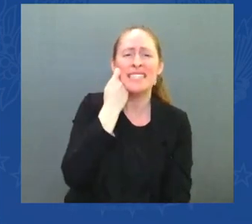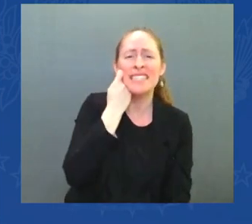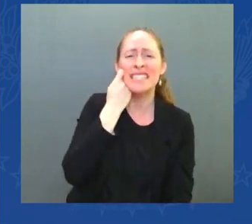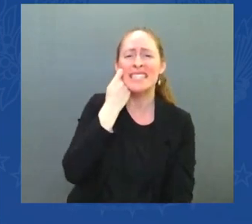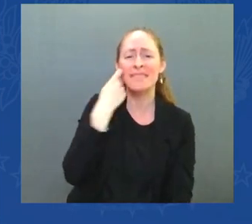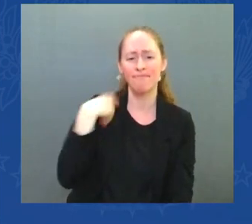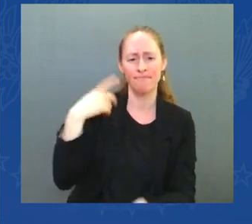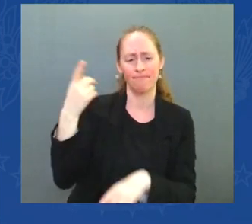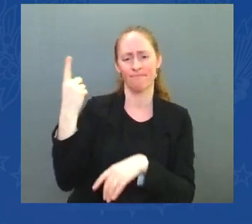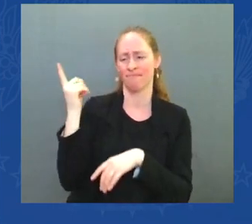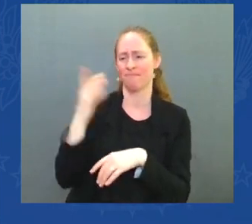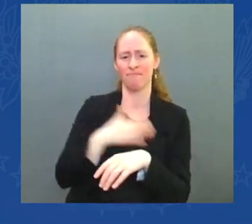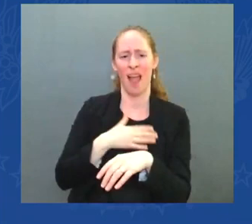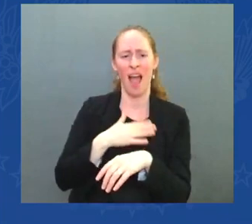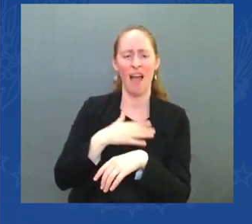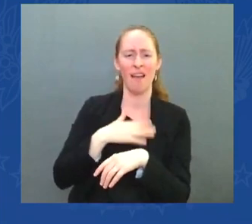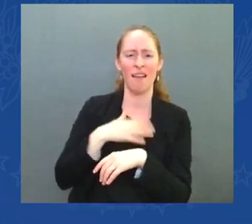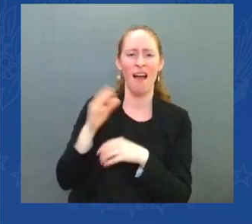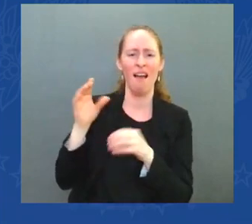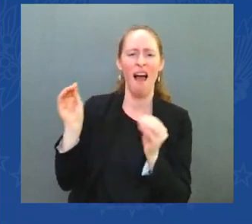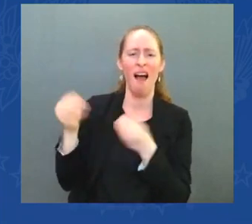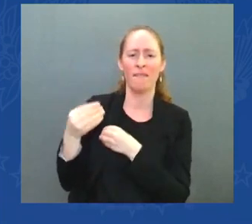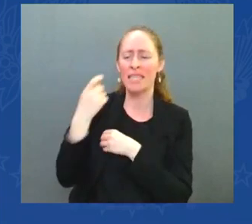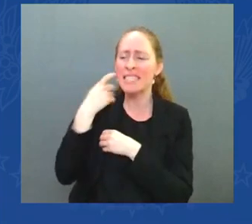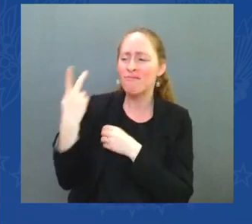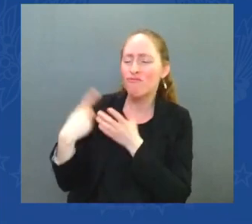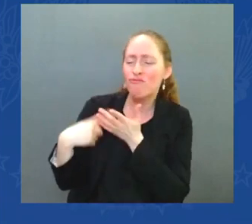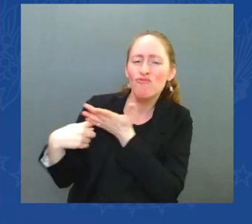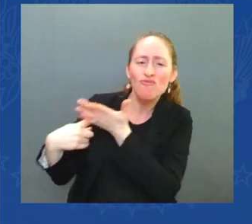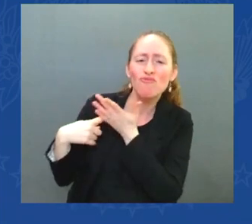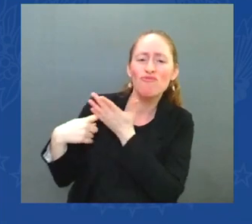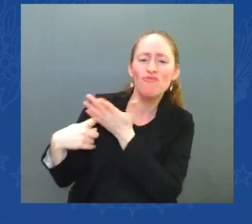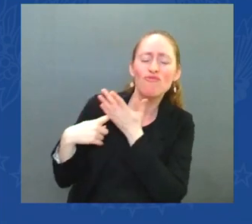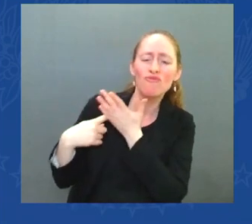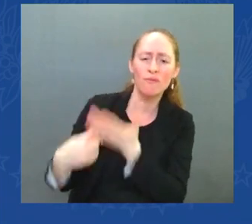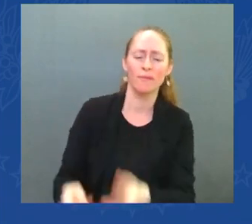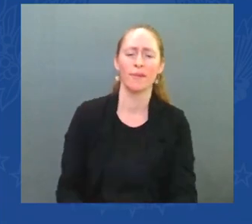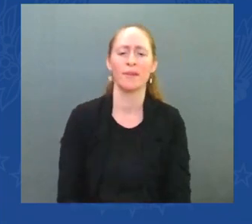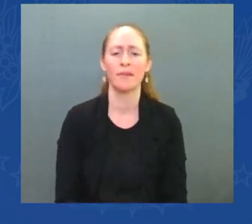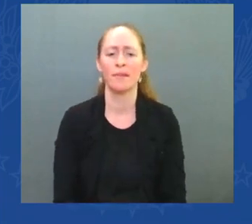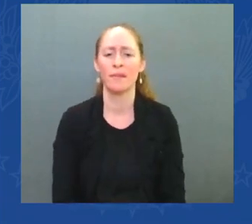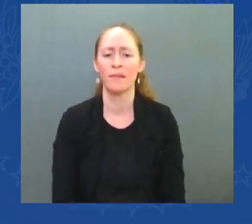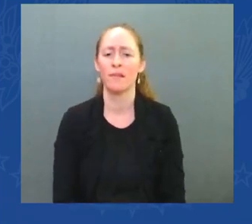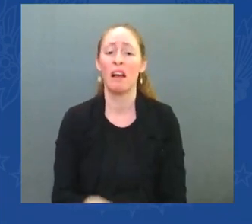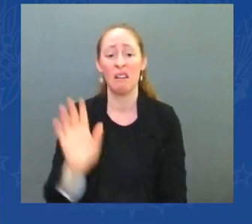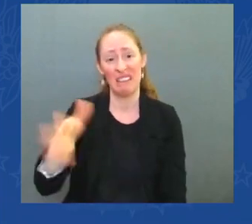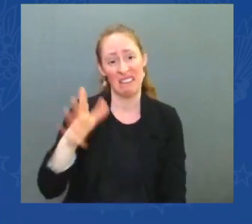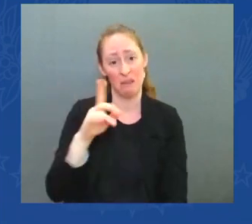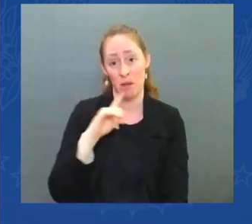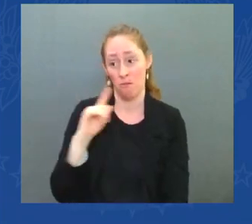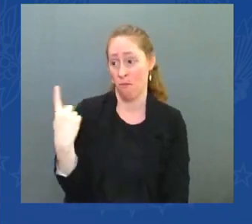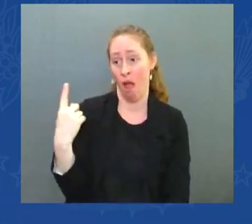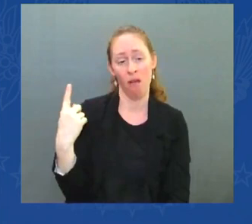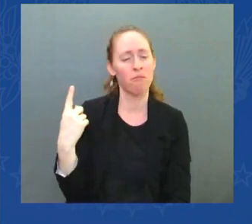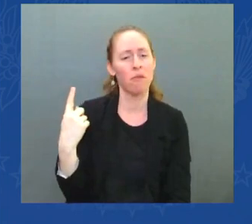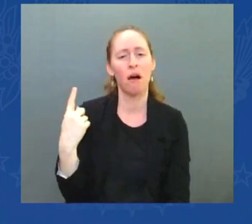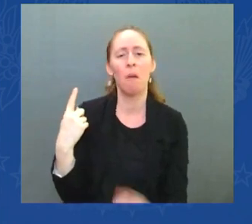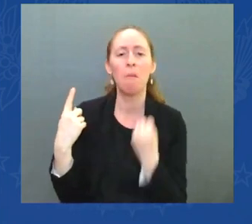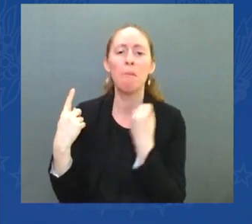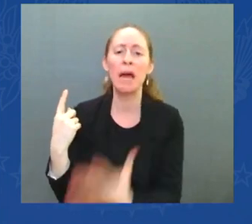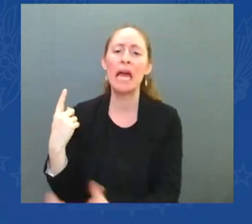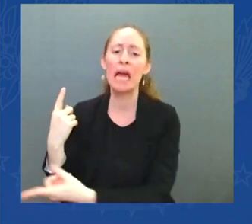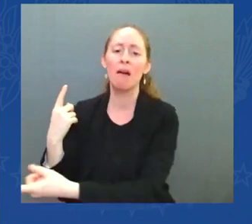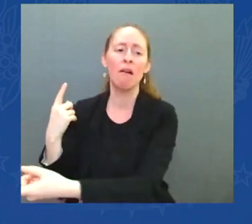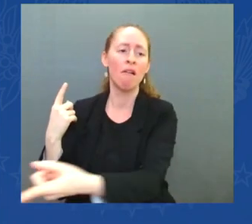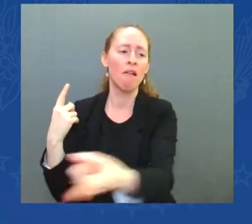of people here who have lost someone, and too many here have lost someone. know that